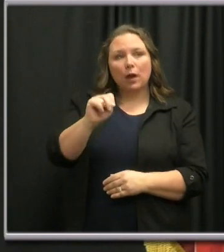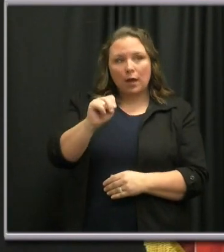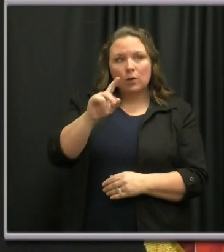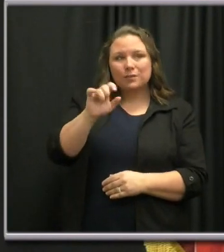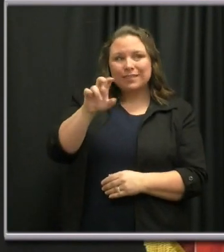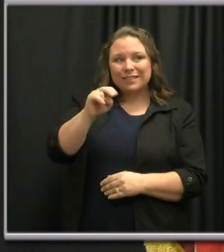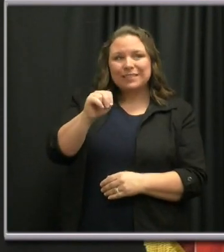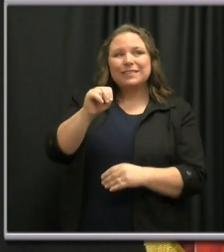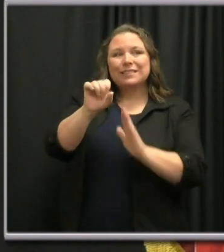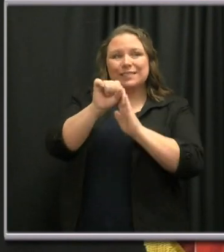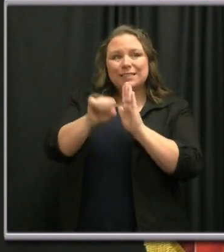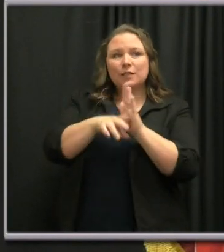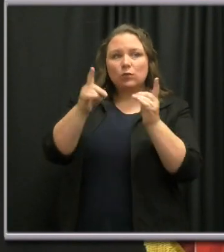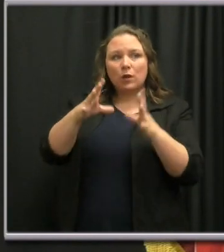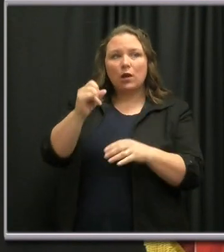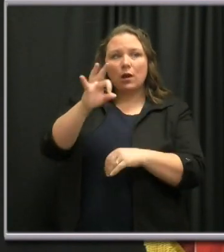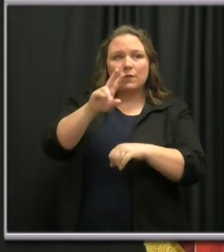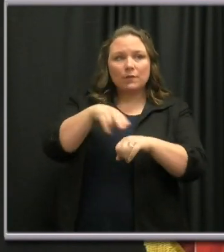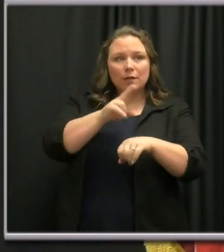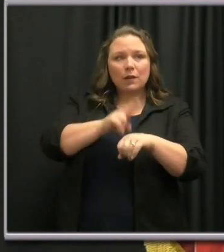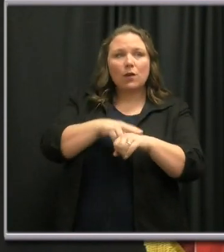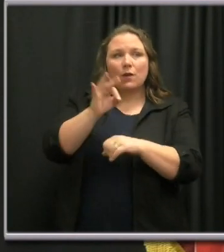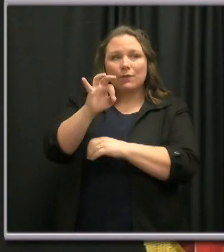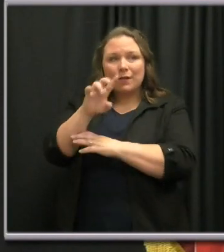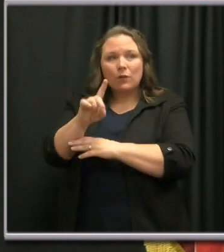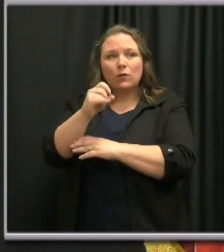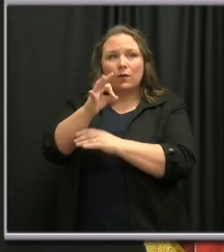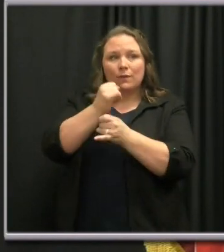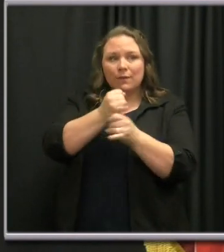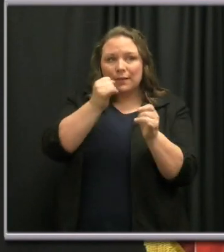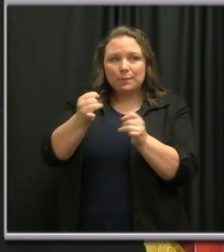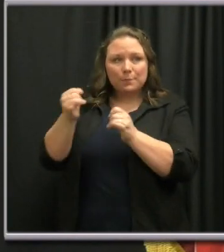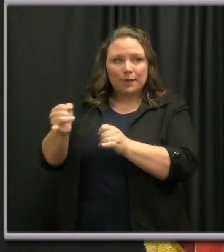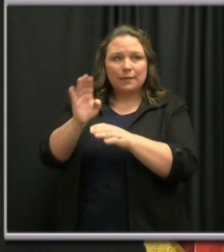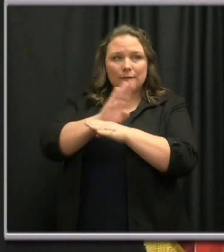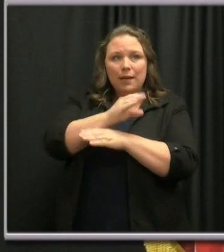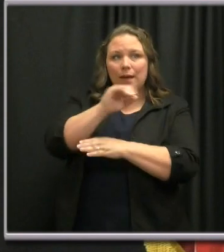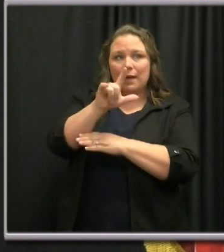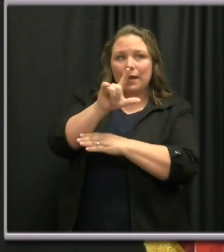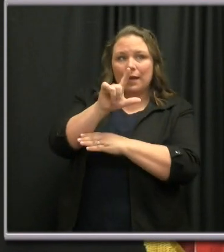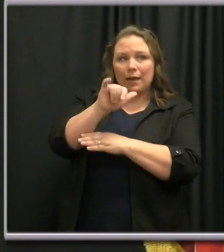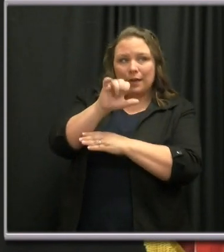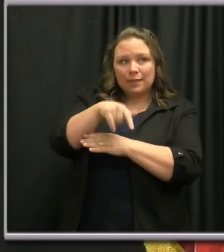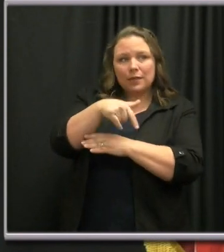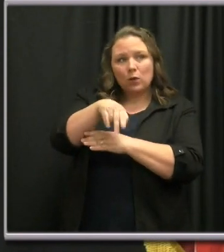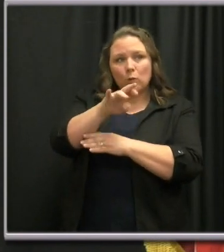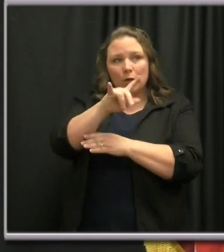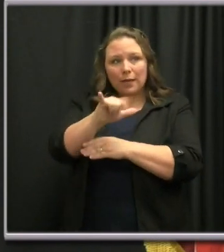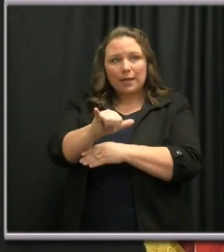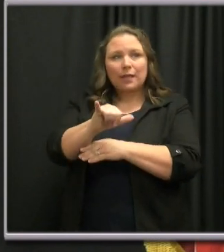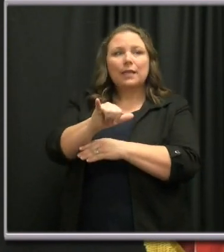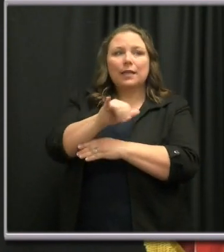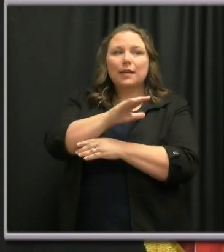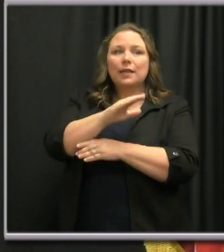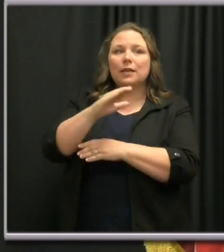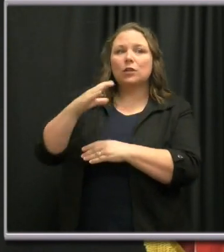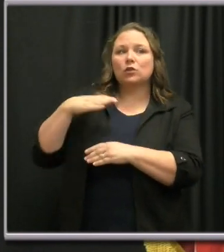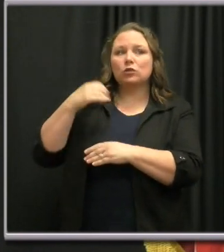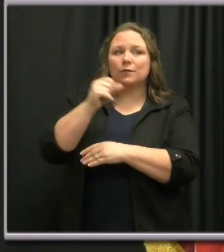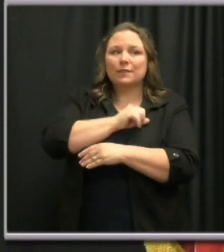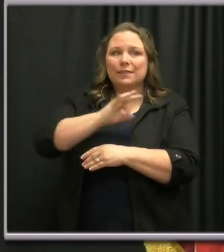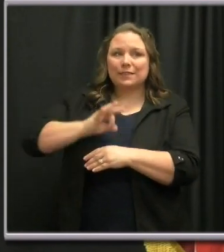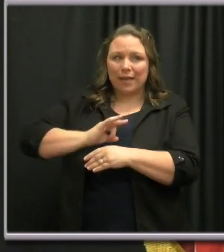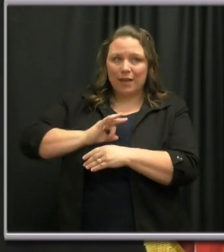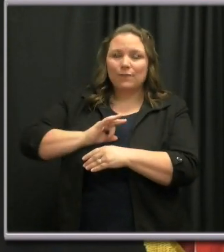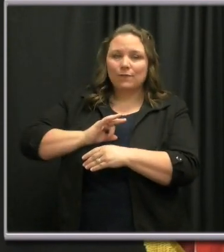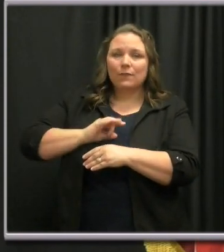the National Federation of Independent Businesses, and Lisa Quigley, Chief of Staff for Congressman Jim Cooper, for joining us by